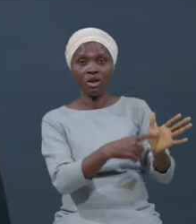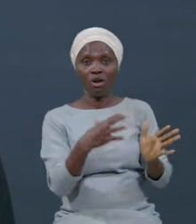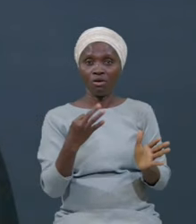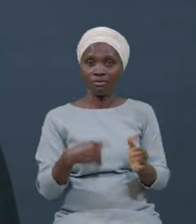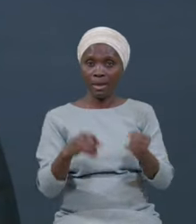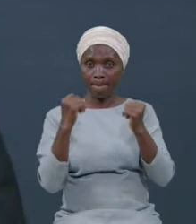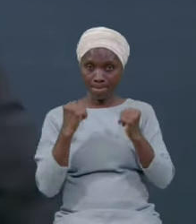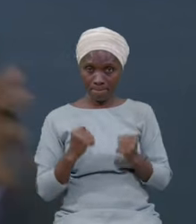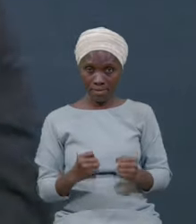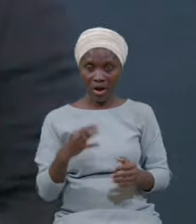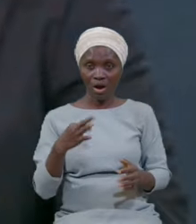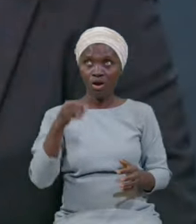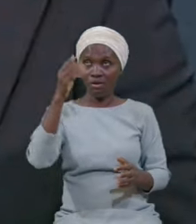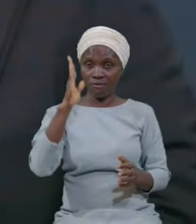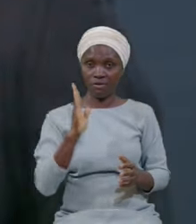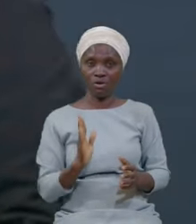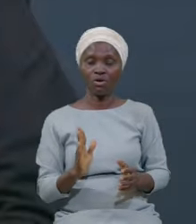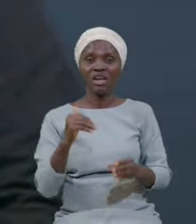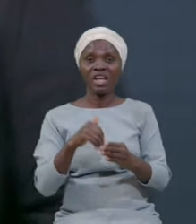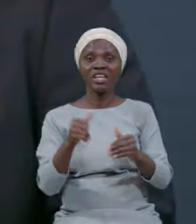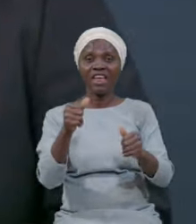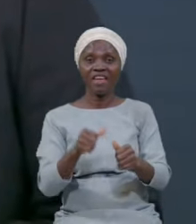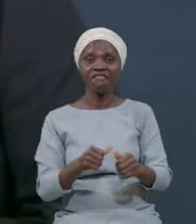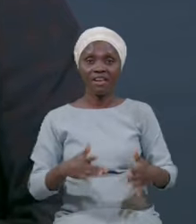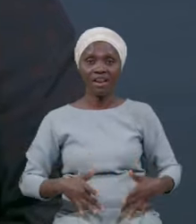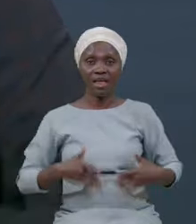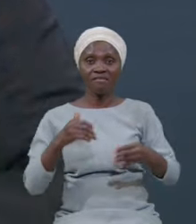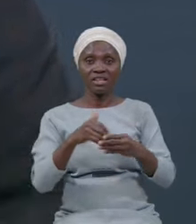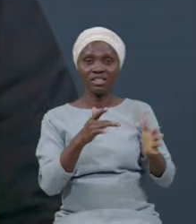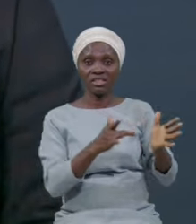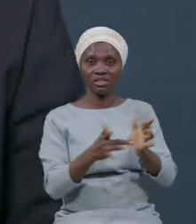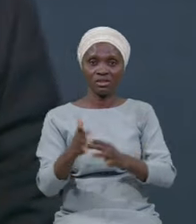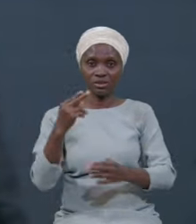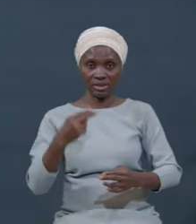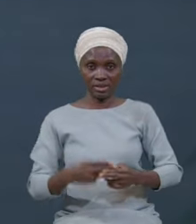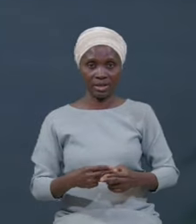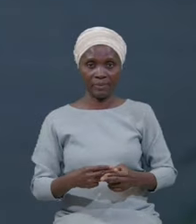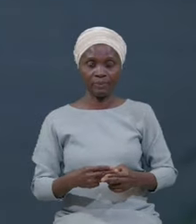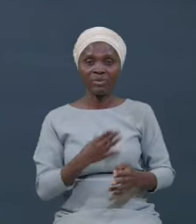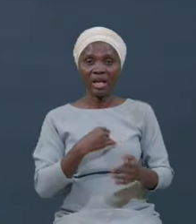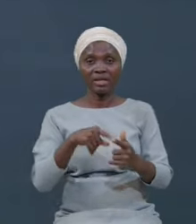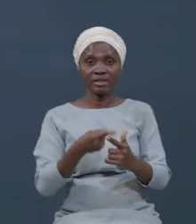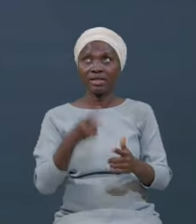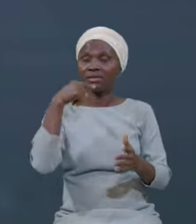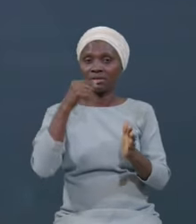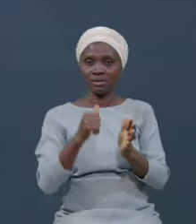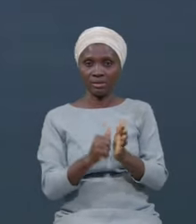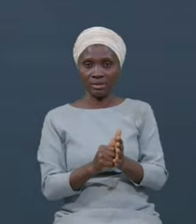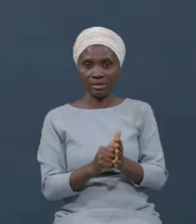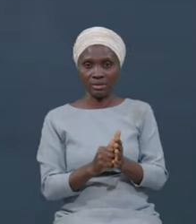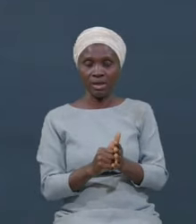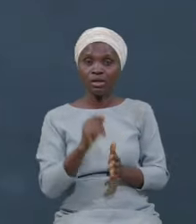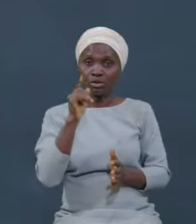God in every life, in Jesus' name. And then it says, thou hast